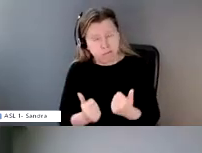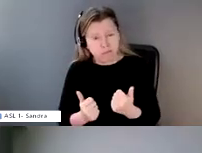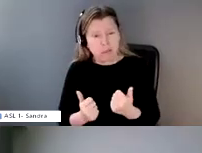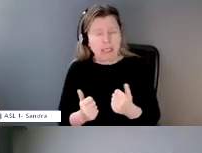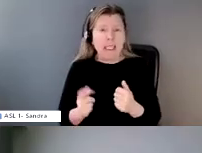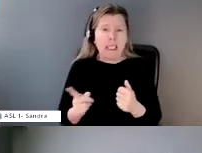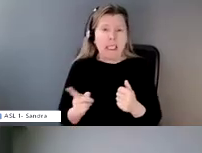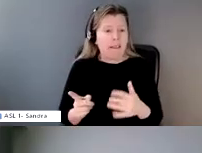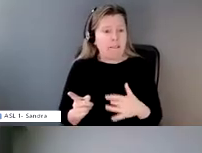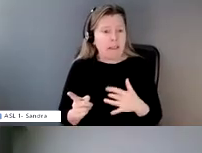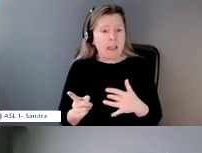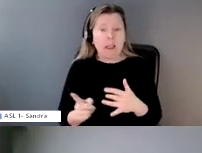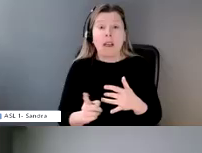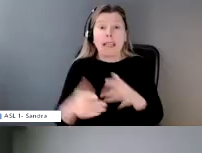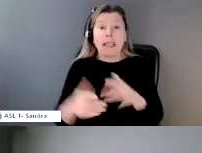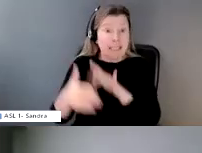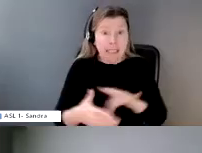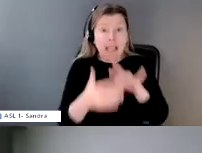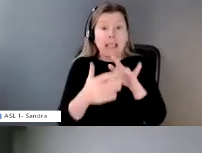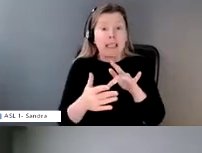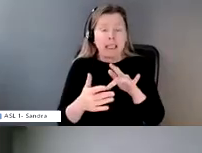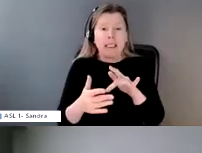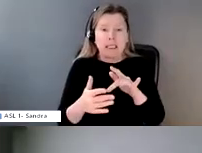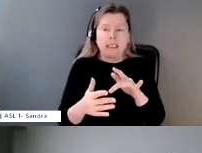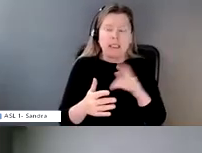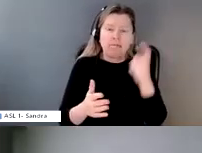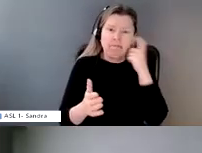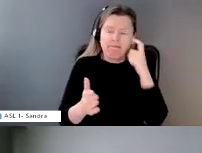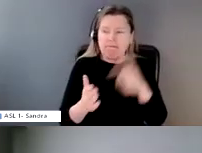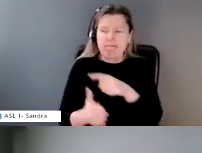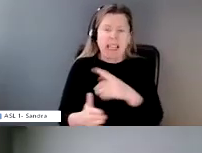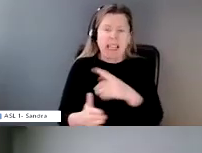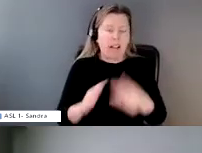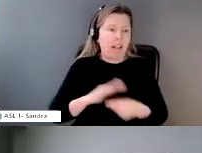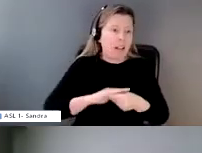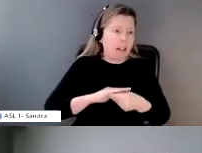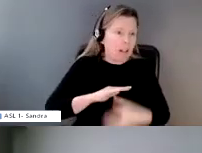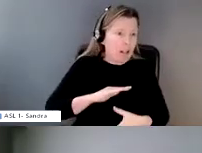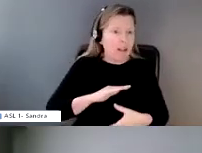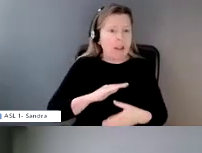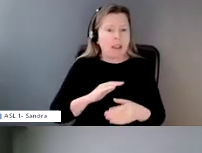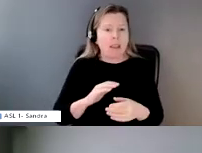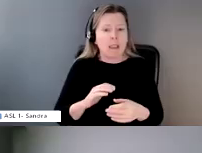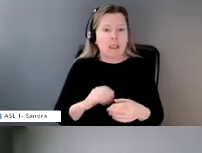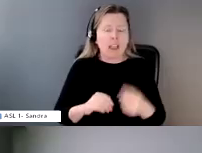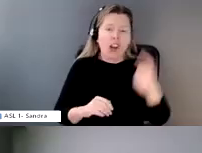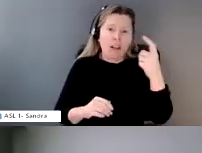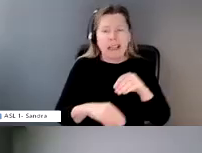found in previous studies that there was a reduction in self-esteem. Again, I said cognitive